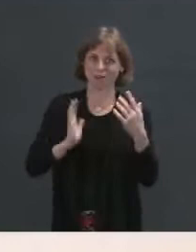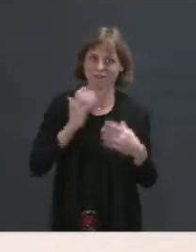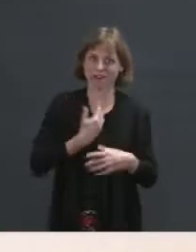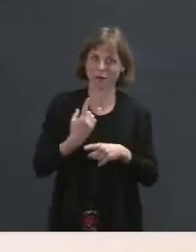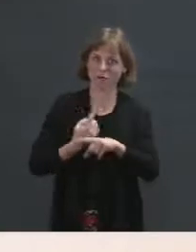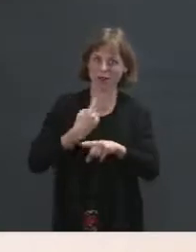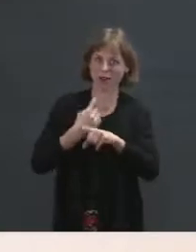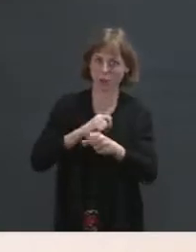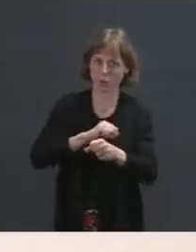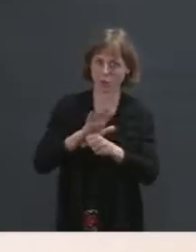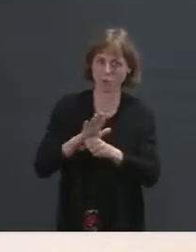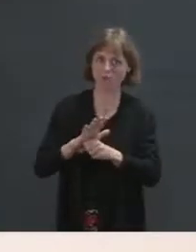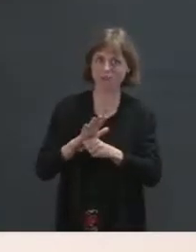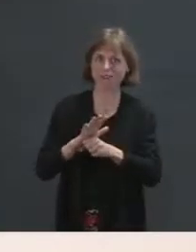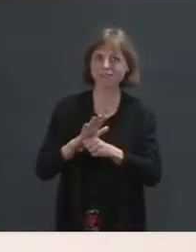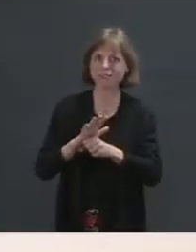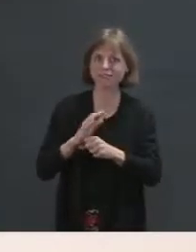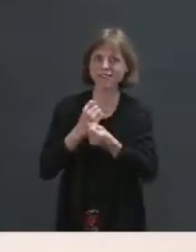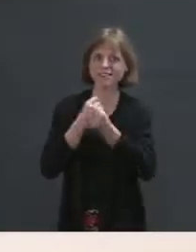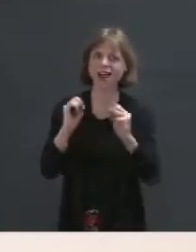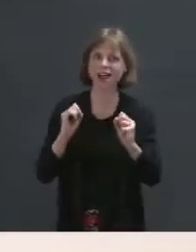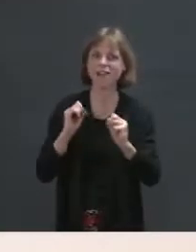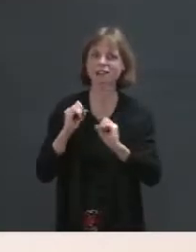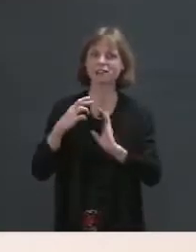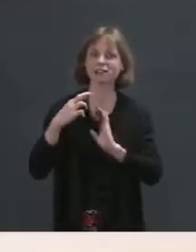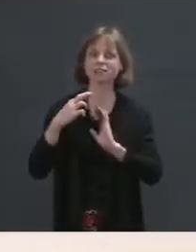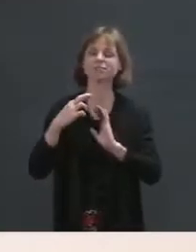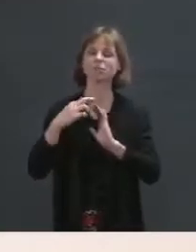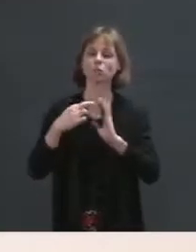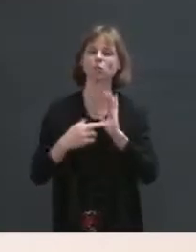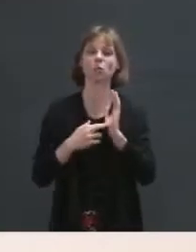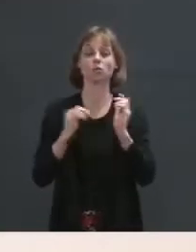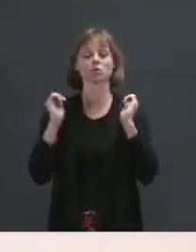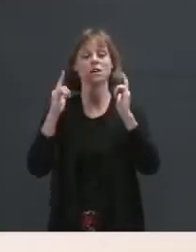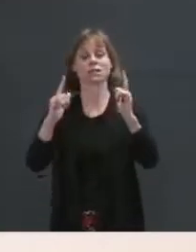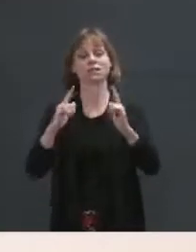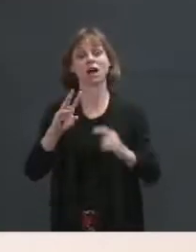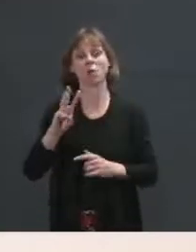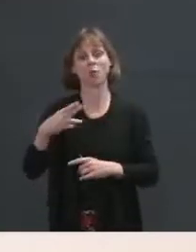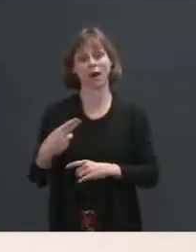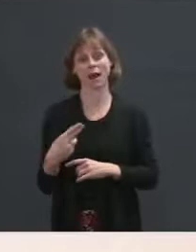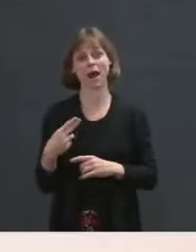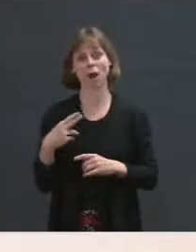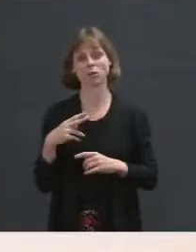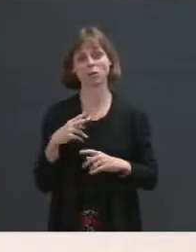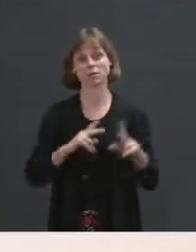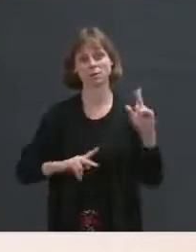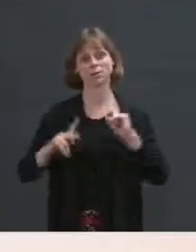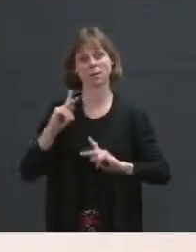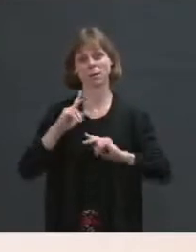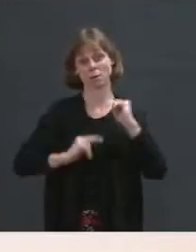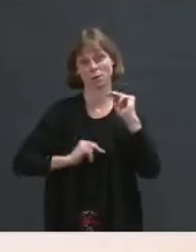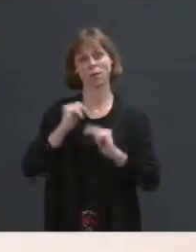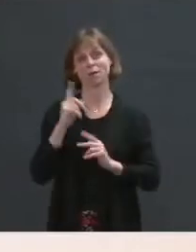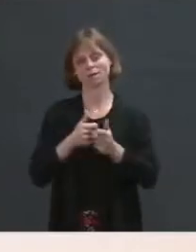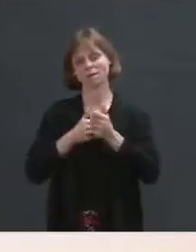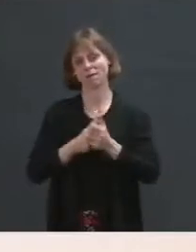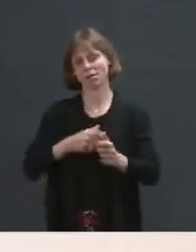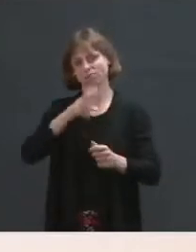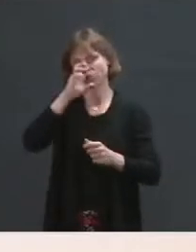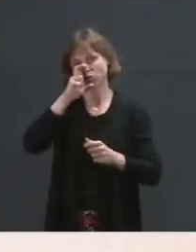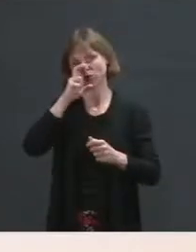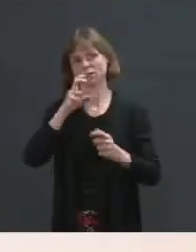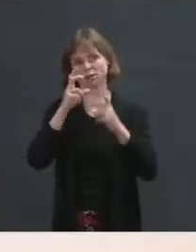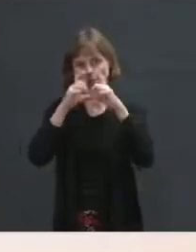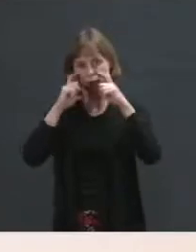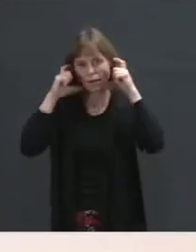safety protocols that I mentioned a couple of weeks ago. The entire White House complex, as you know, continues to adhere to strict mask wearing, social